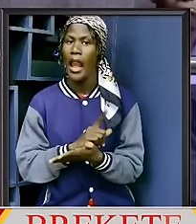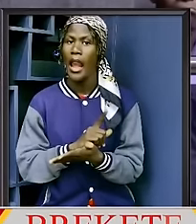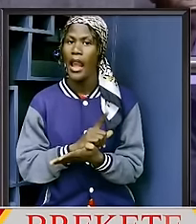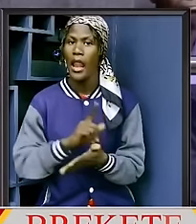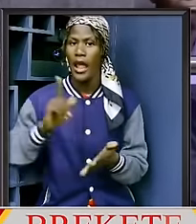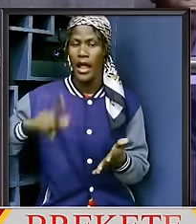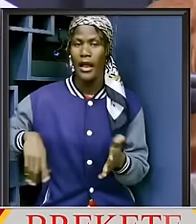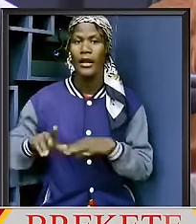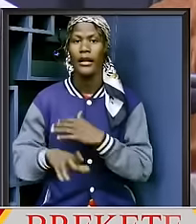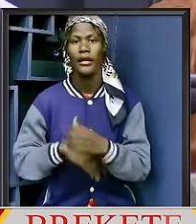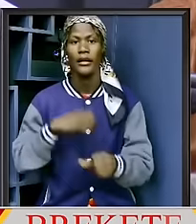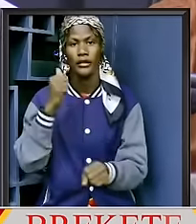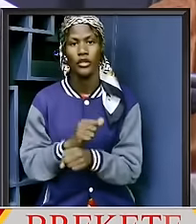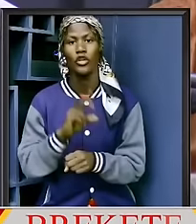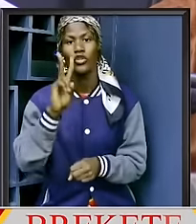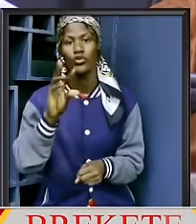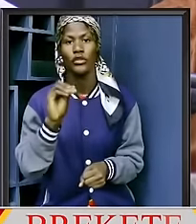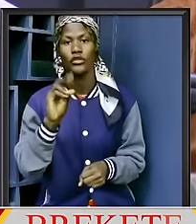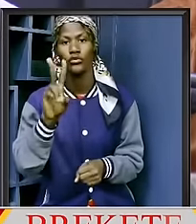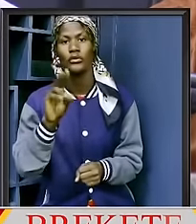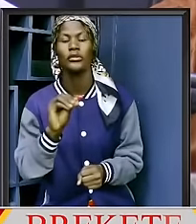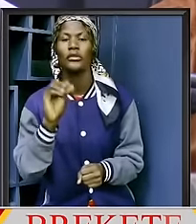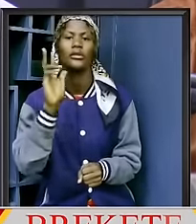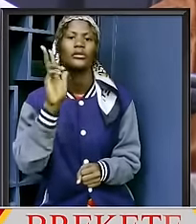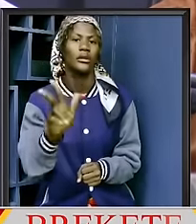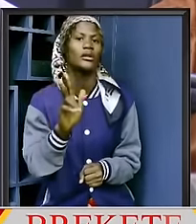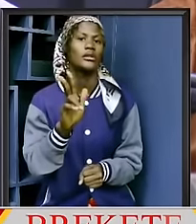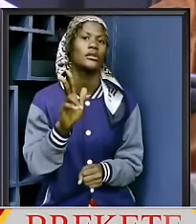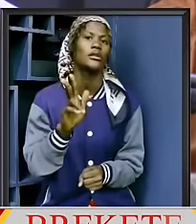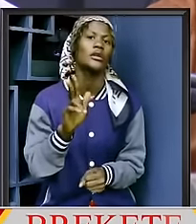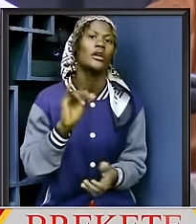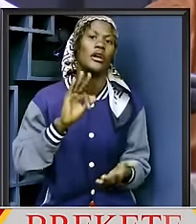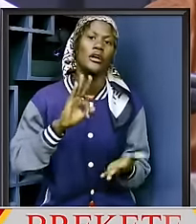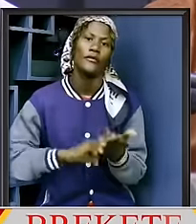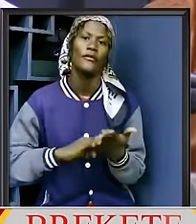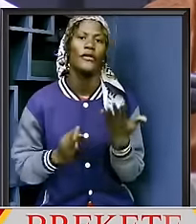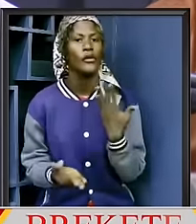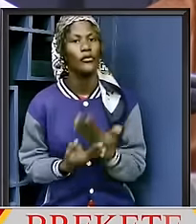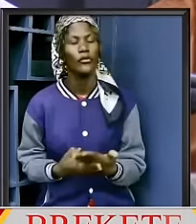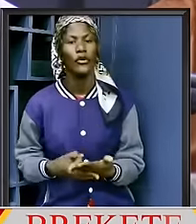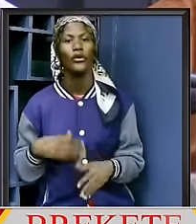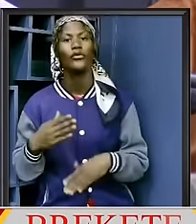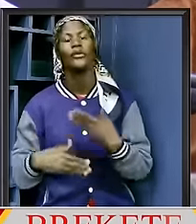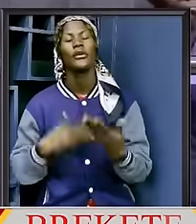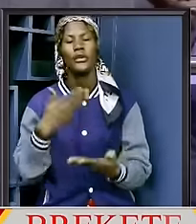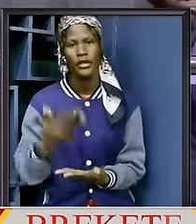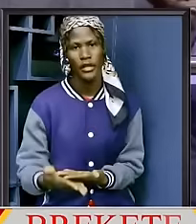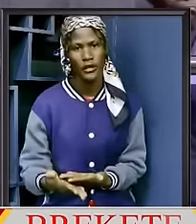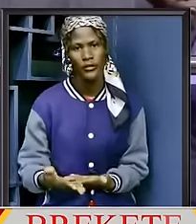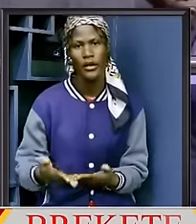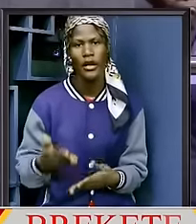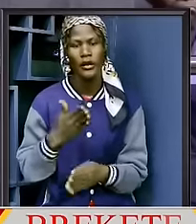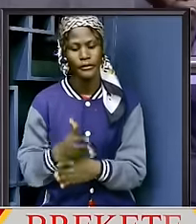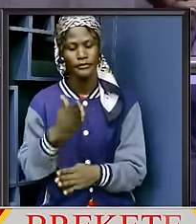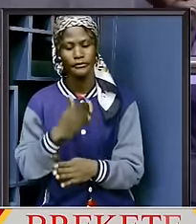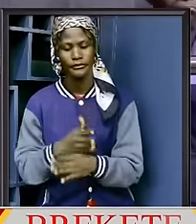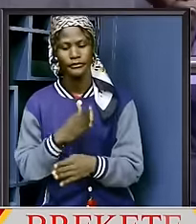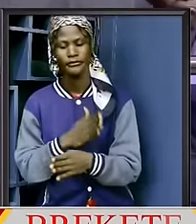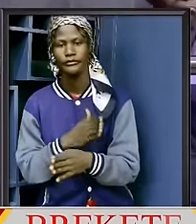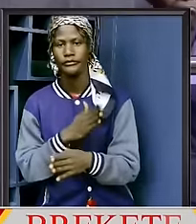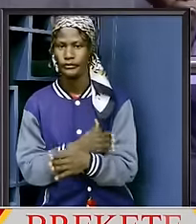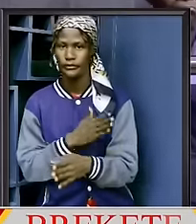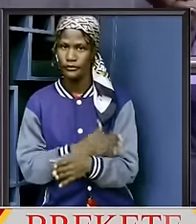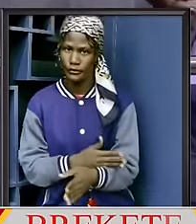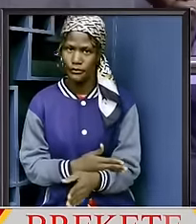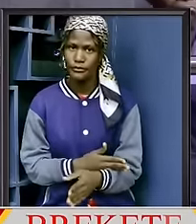2022. Because 2023? I mean, 2023. So February, we gave another batch. We are giving them batch